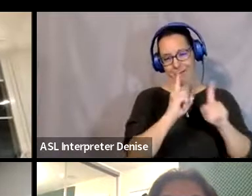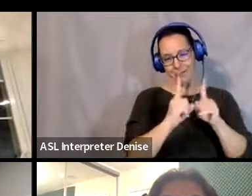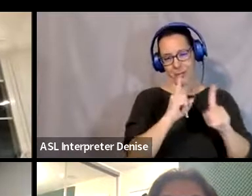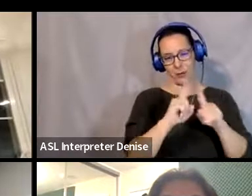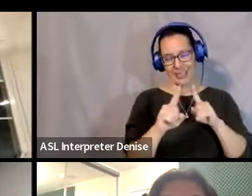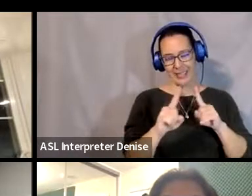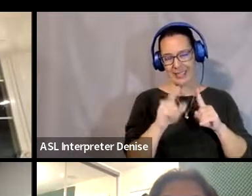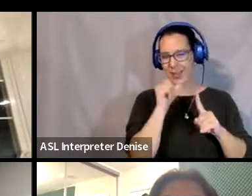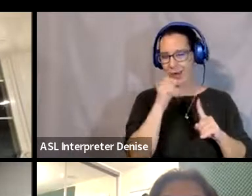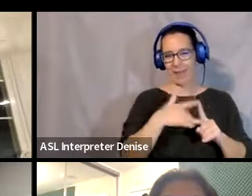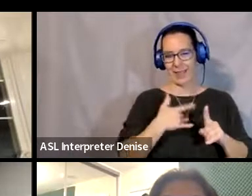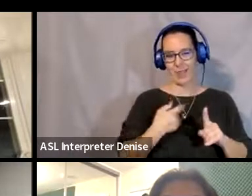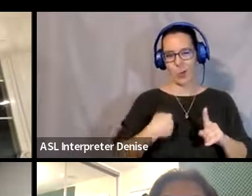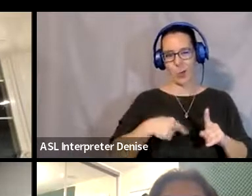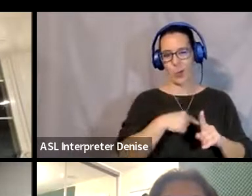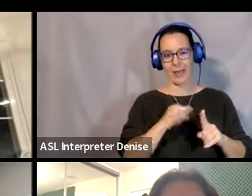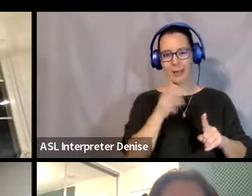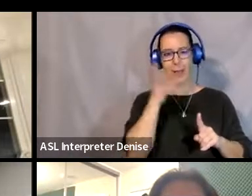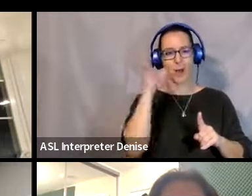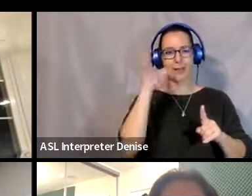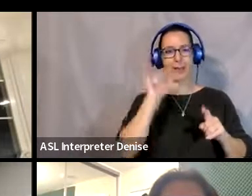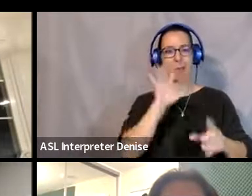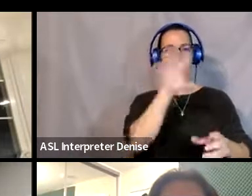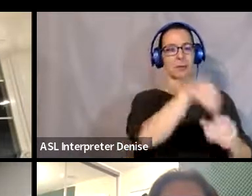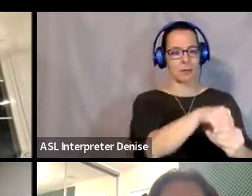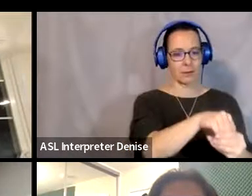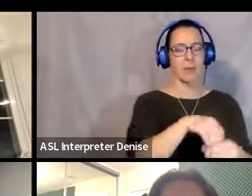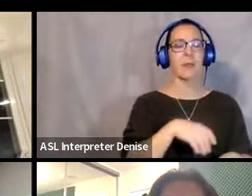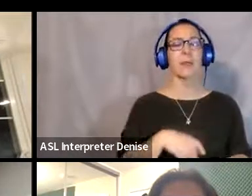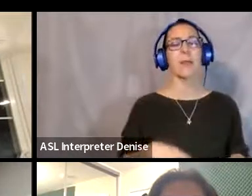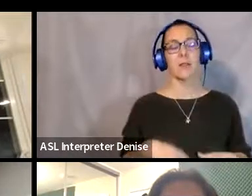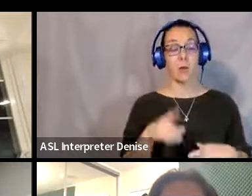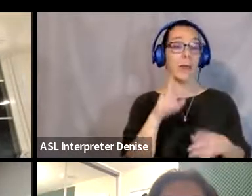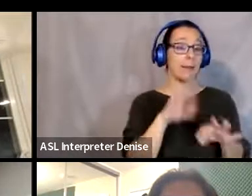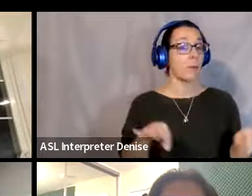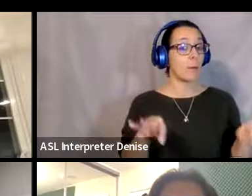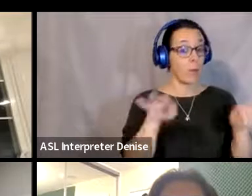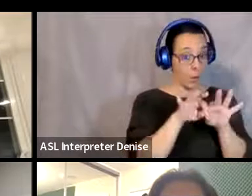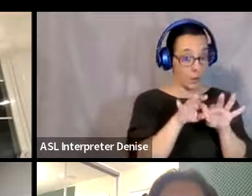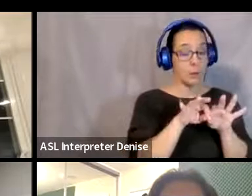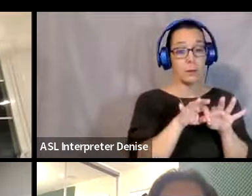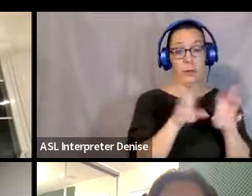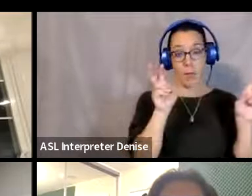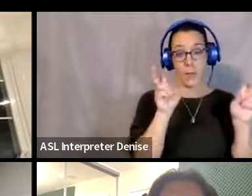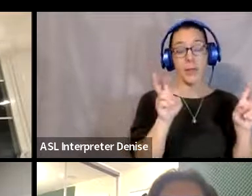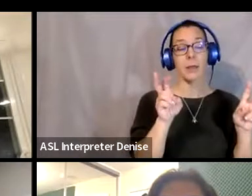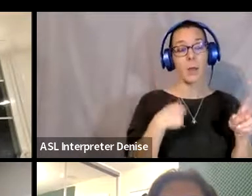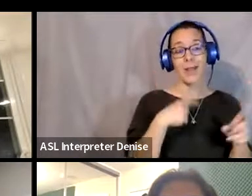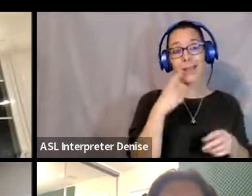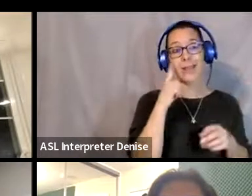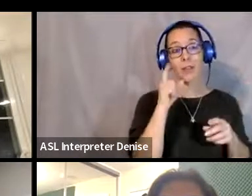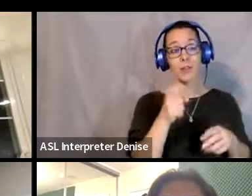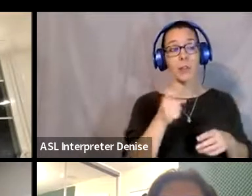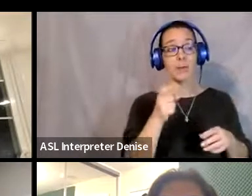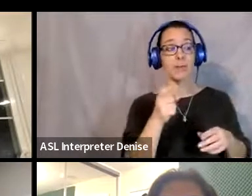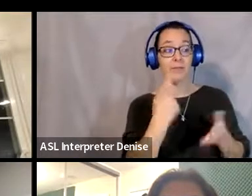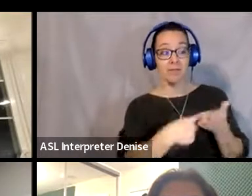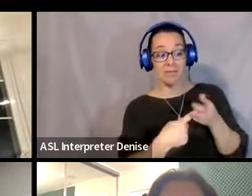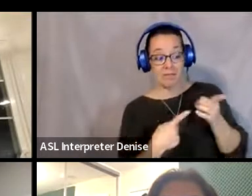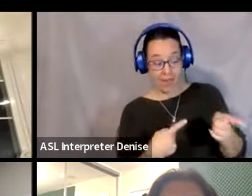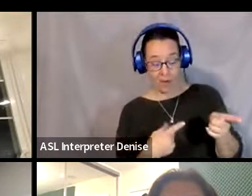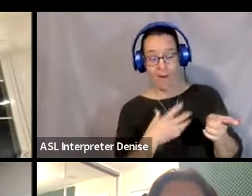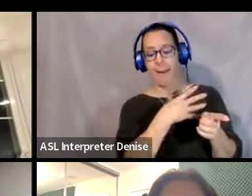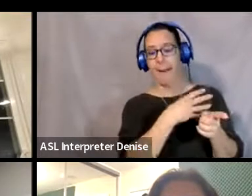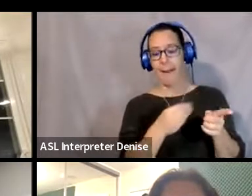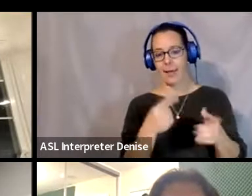not interactive. So I think it's an important enough topic that warrants presentation in both places. I think that